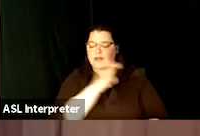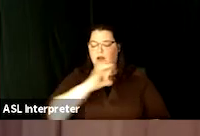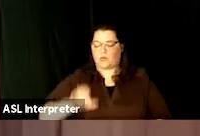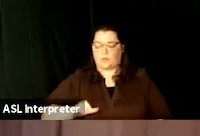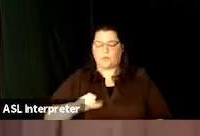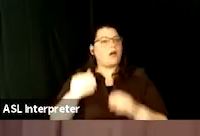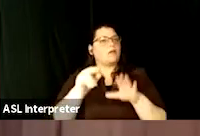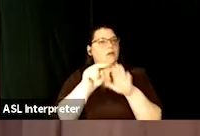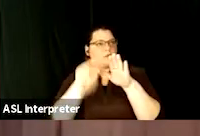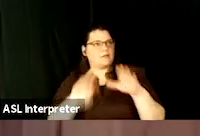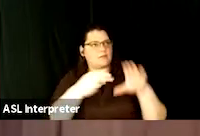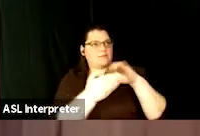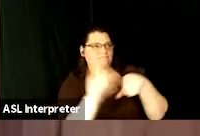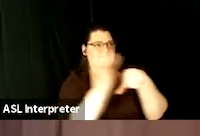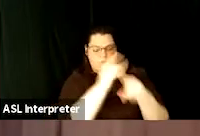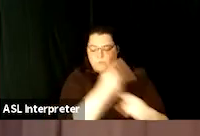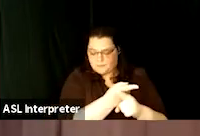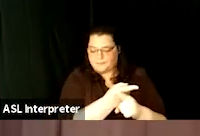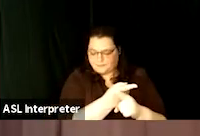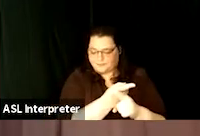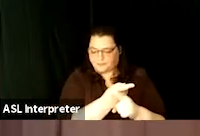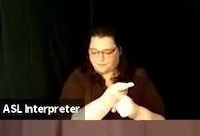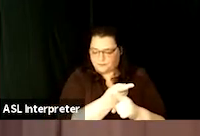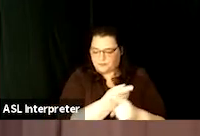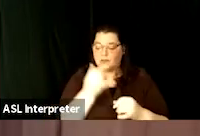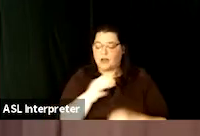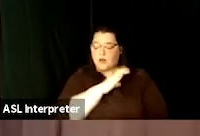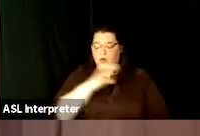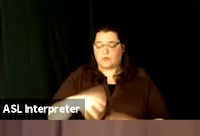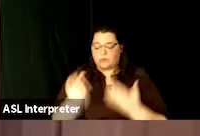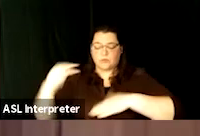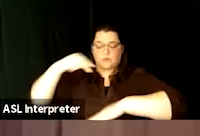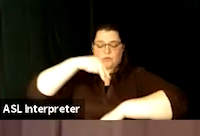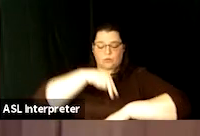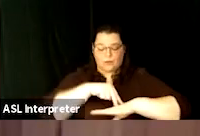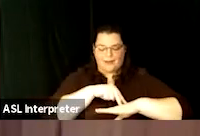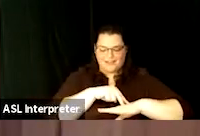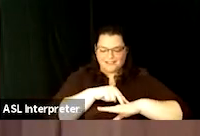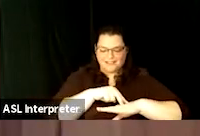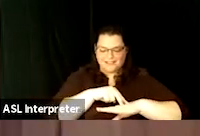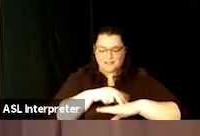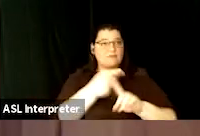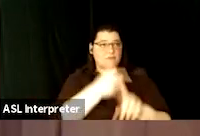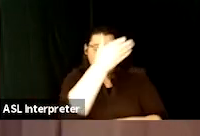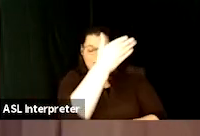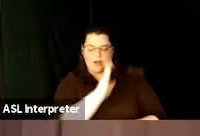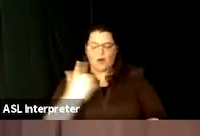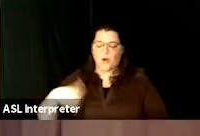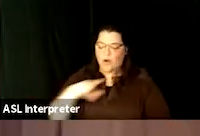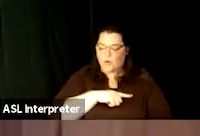For if we have been united with him in a death like his, we will certainly be united with him